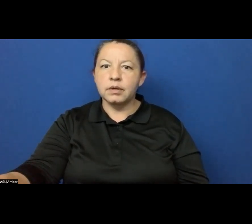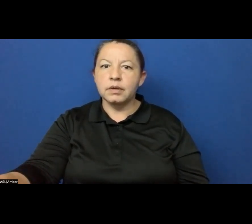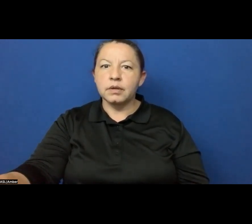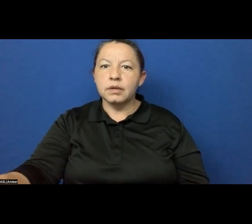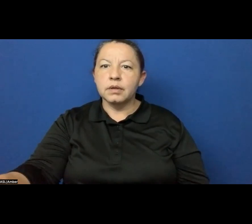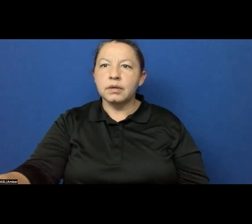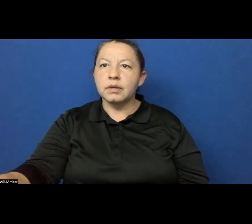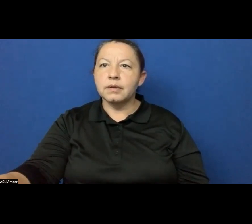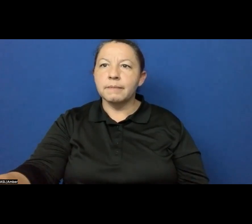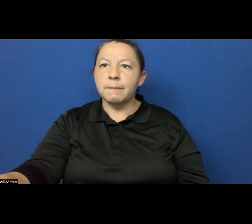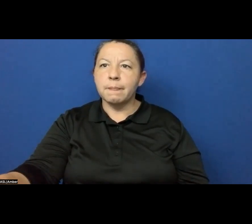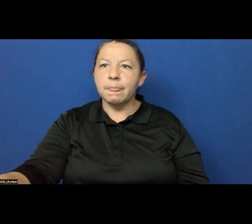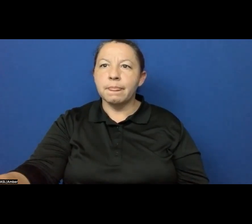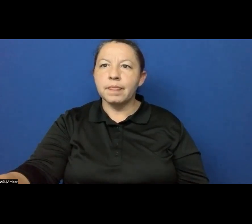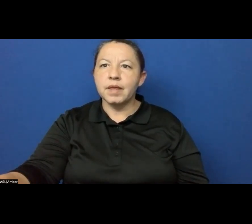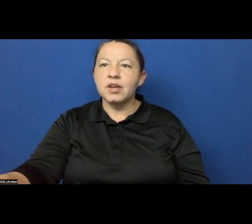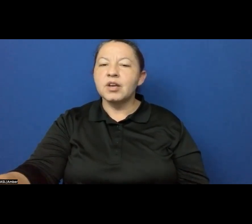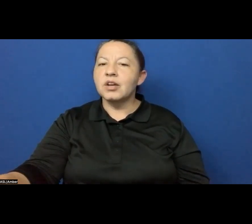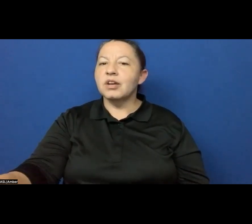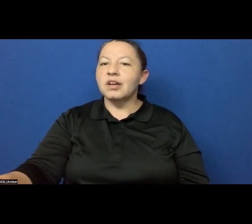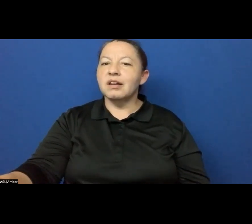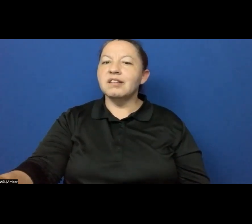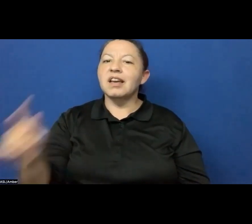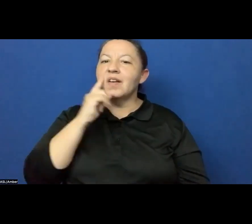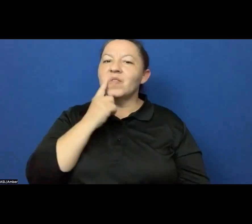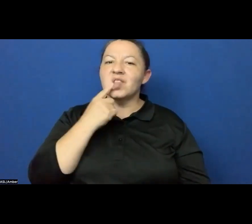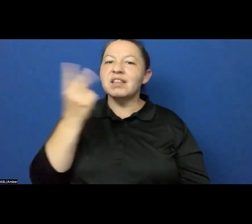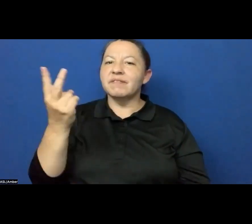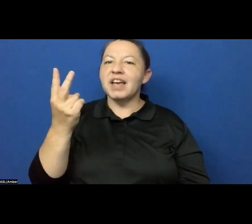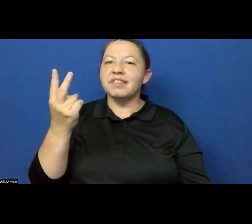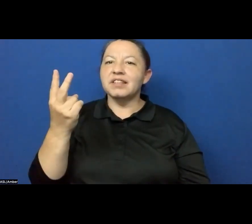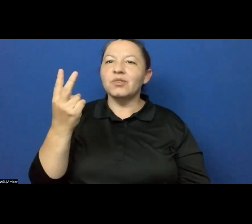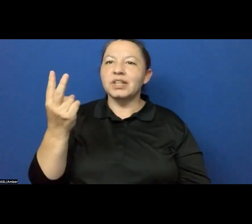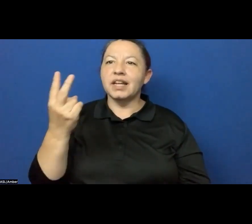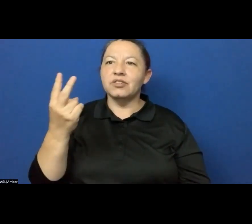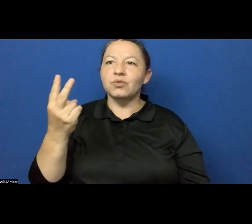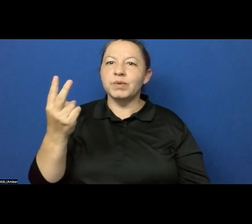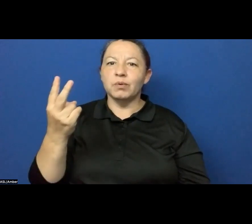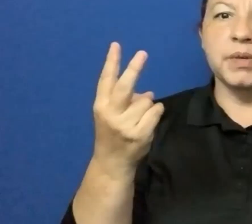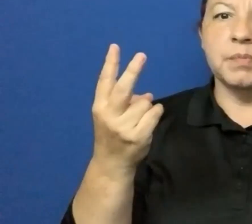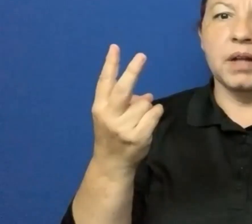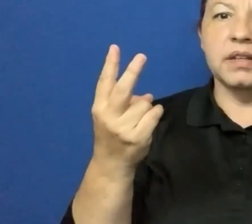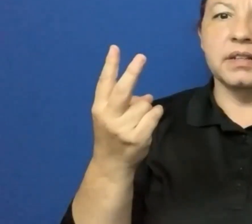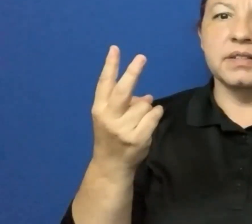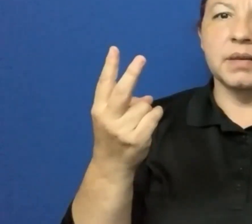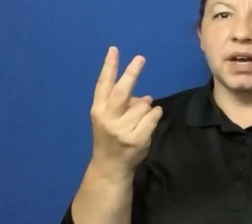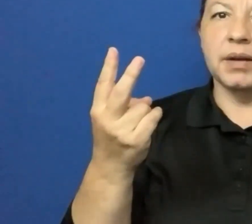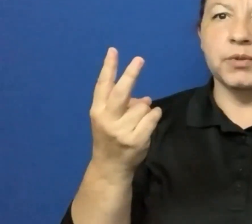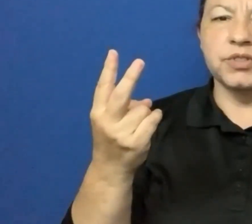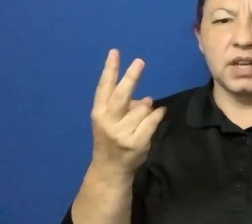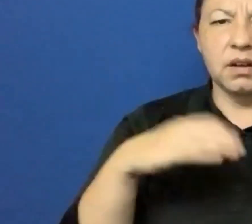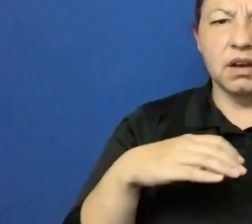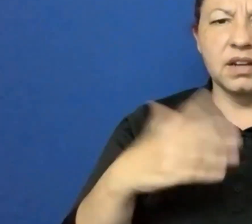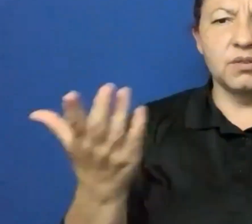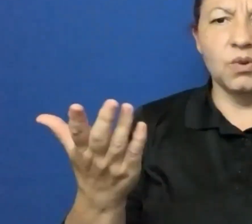It's not letting me, it's making me make a choice between Yeah. spotlight and pinning. Yeah, I think it's only letting two people be spotlit at the same time,